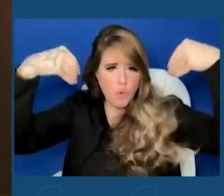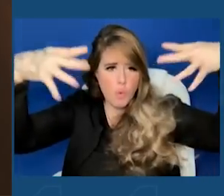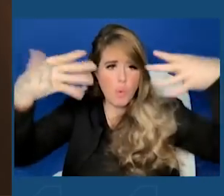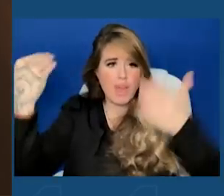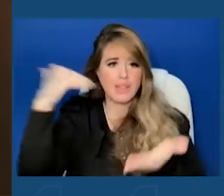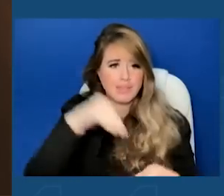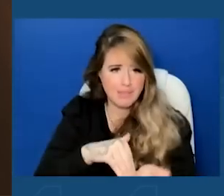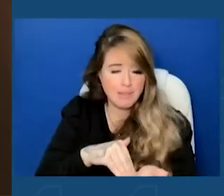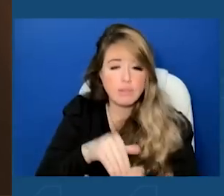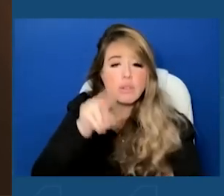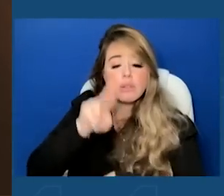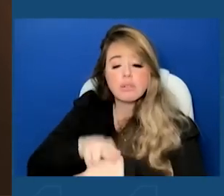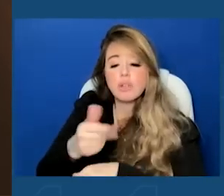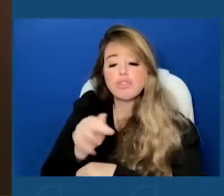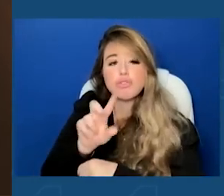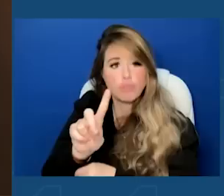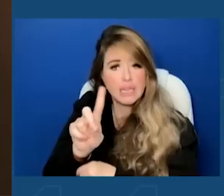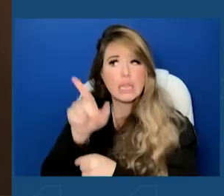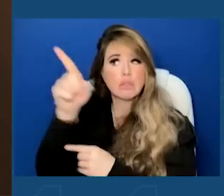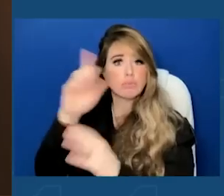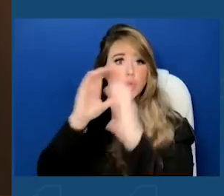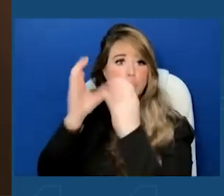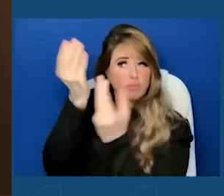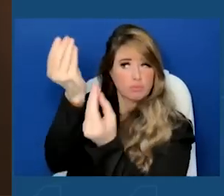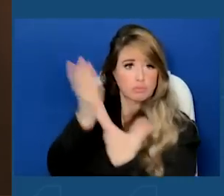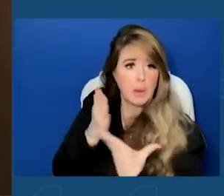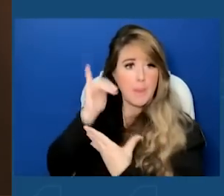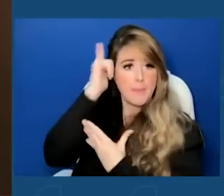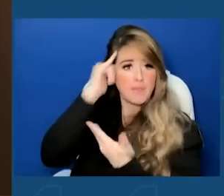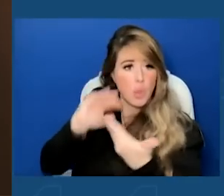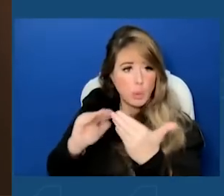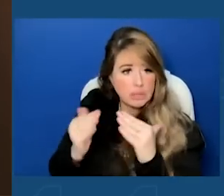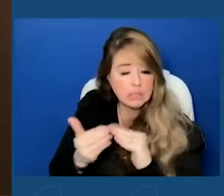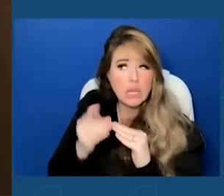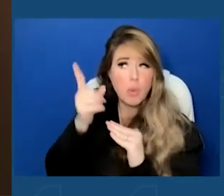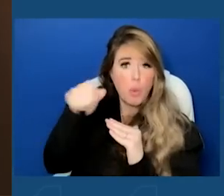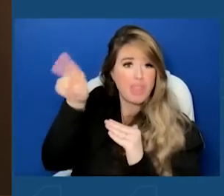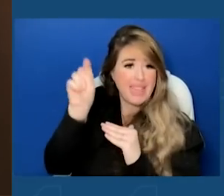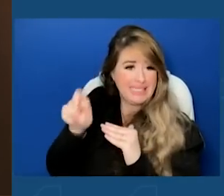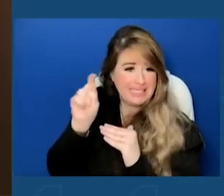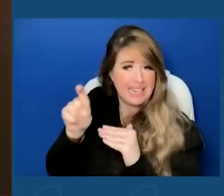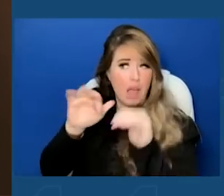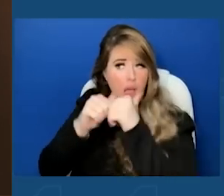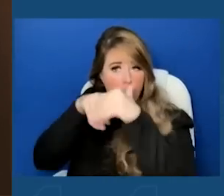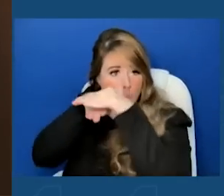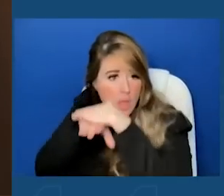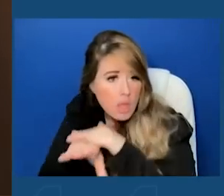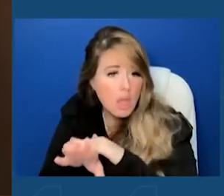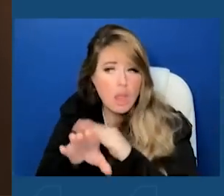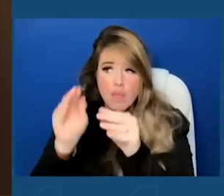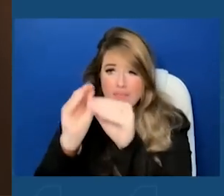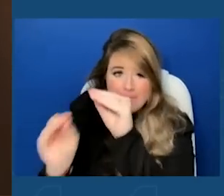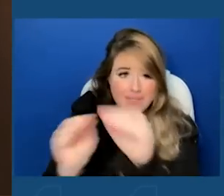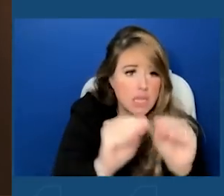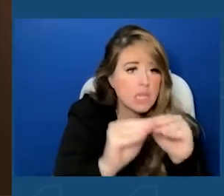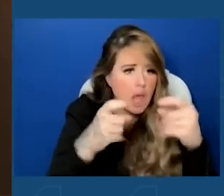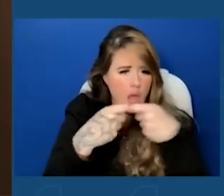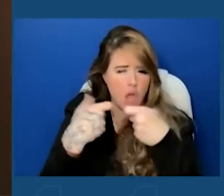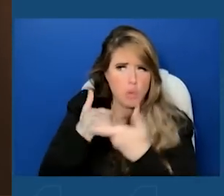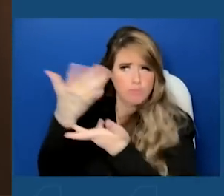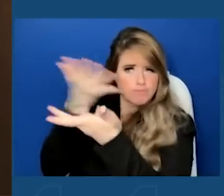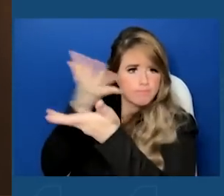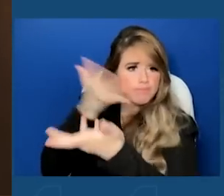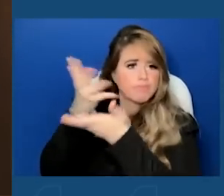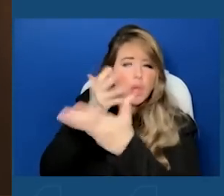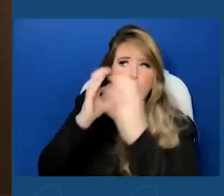to the city of Buffalo that they need to access. We've been working not only with city plows,